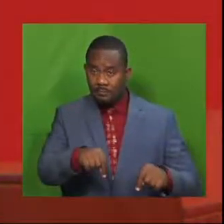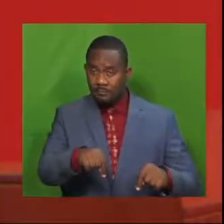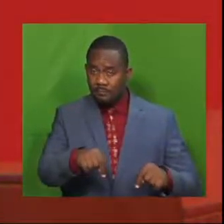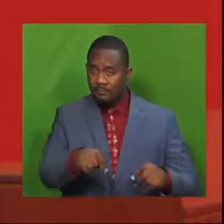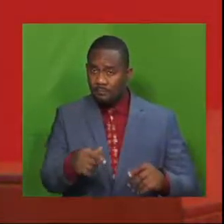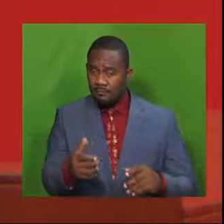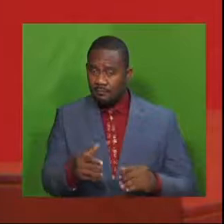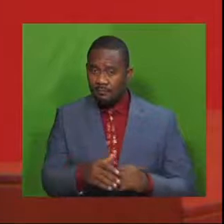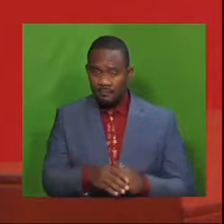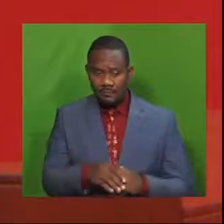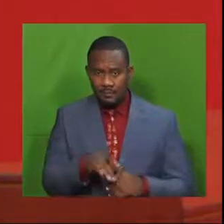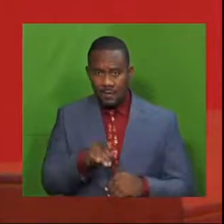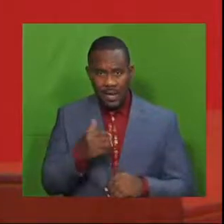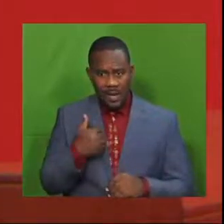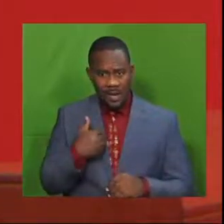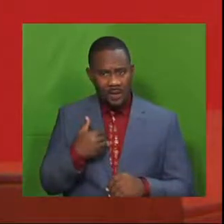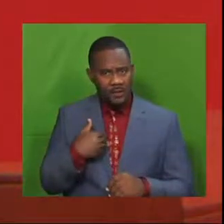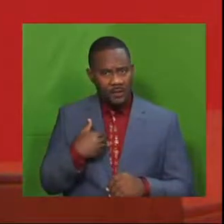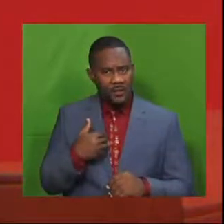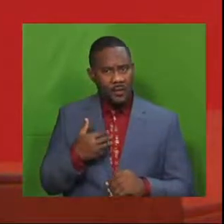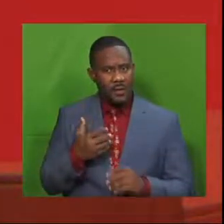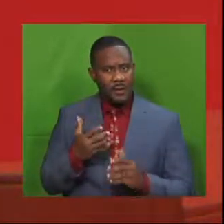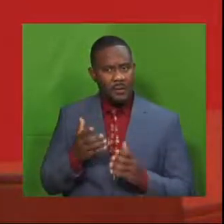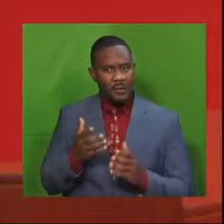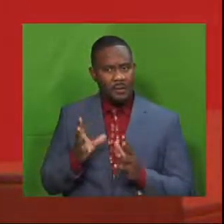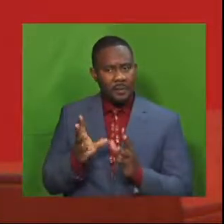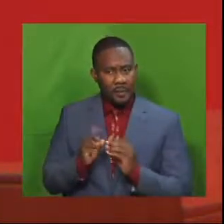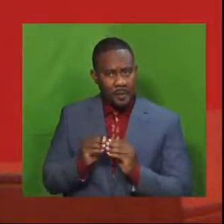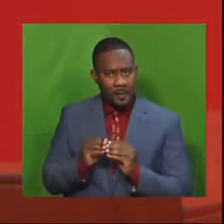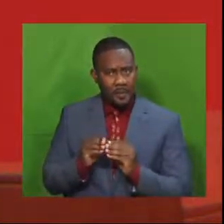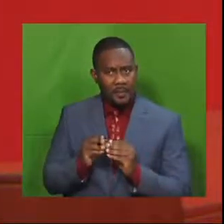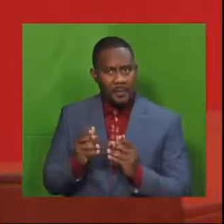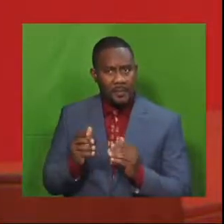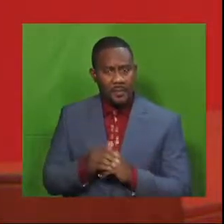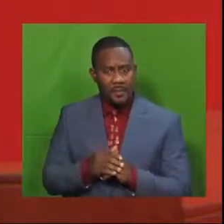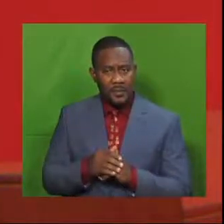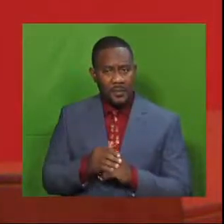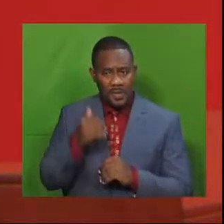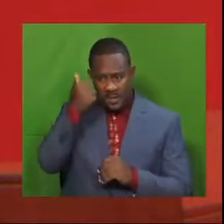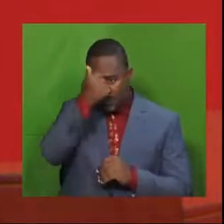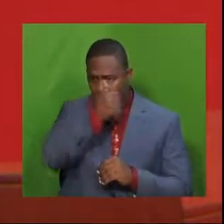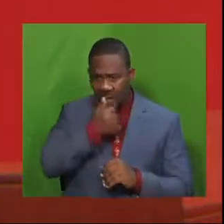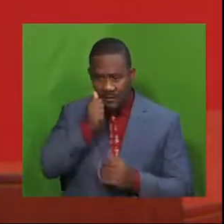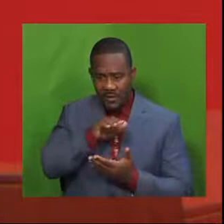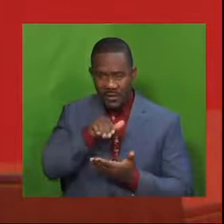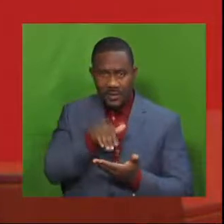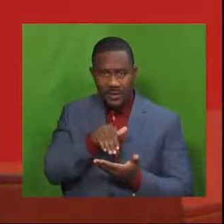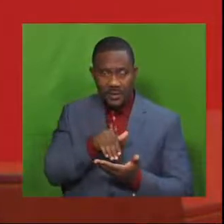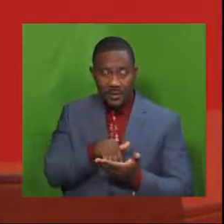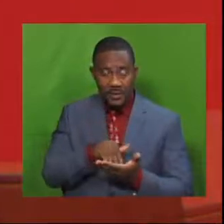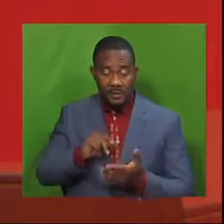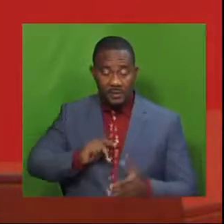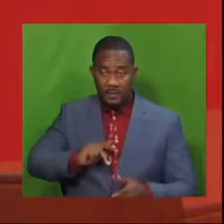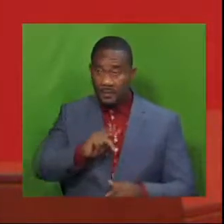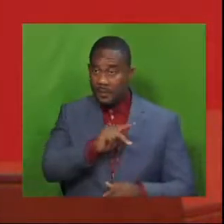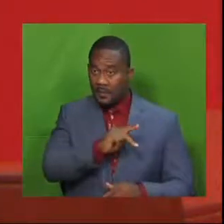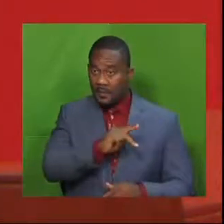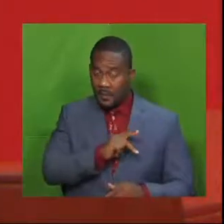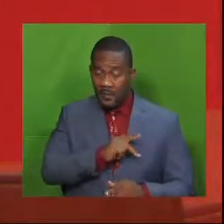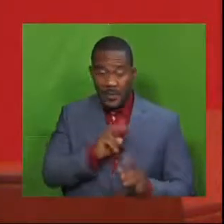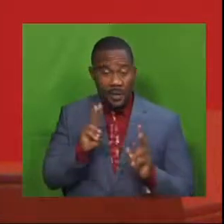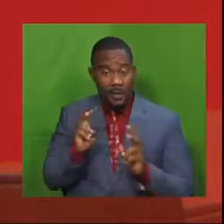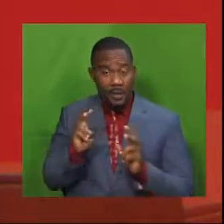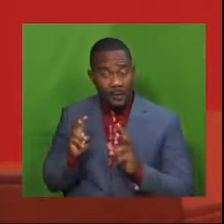country to hold a consultative meeting with the Africa Center for Parliamentary Affairs, ASIPA.